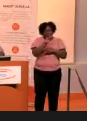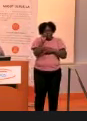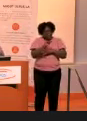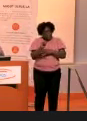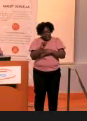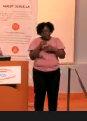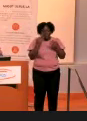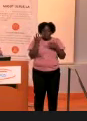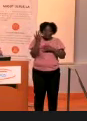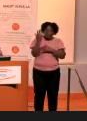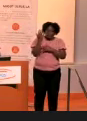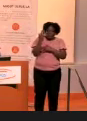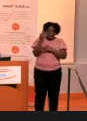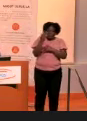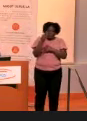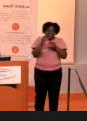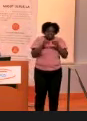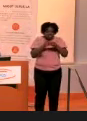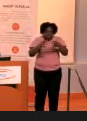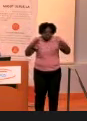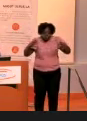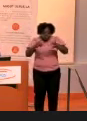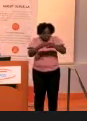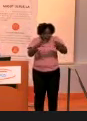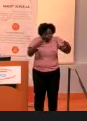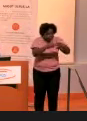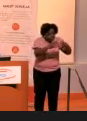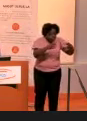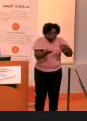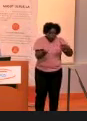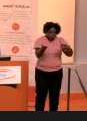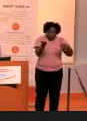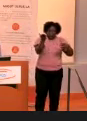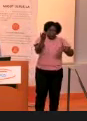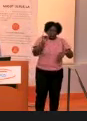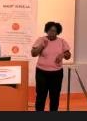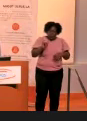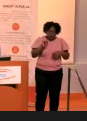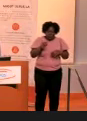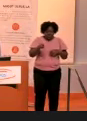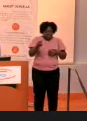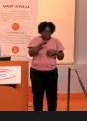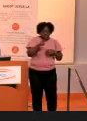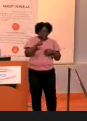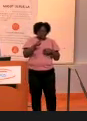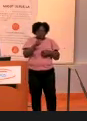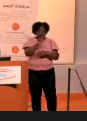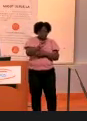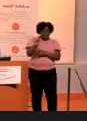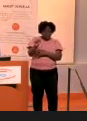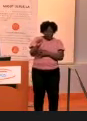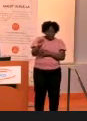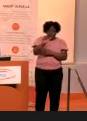it's higher in certain populations of lupus patients. And minorities, so African